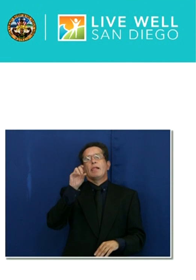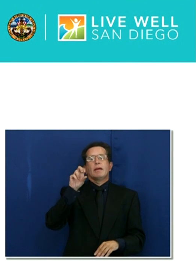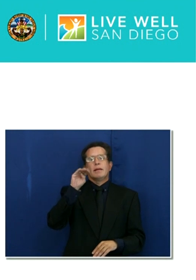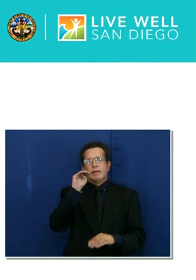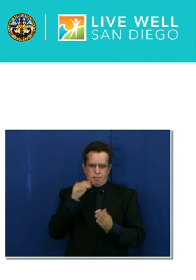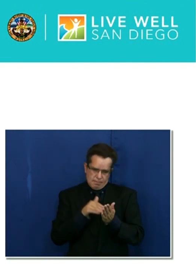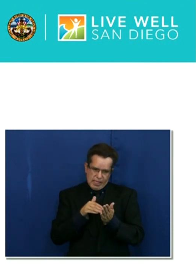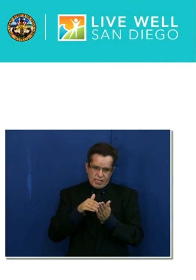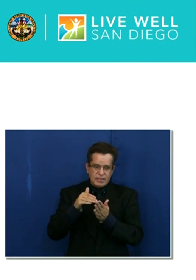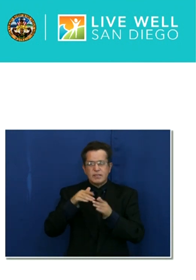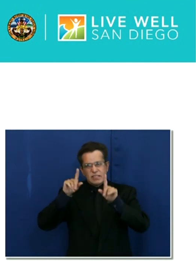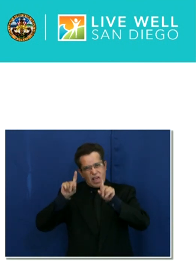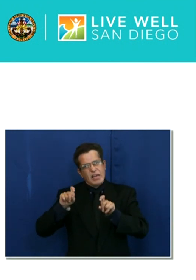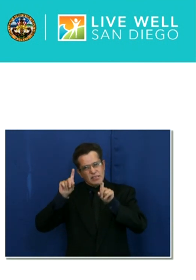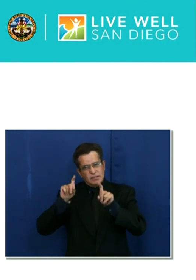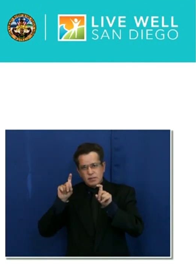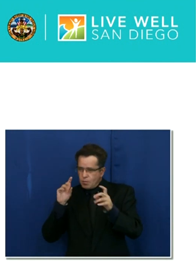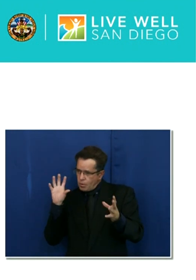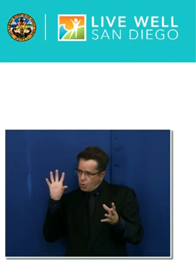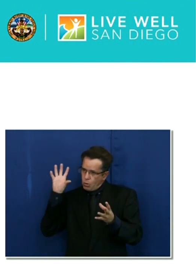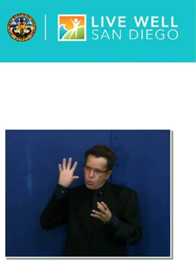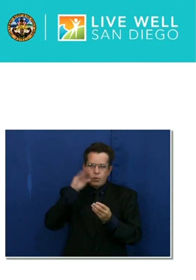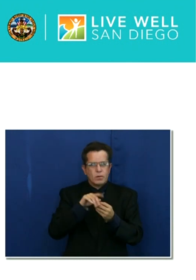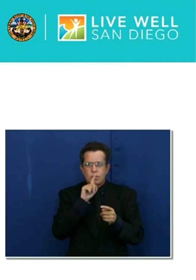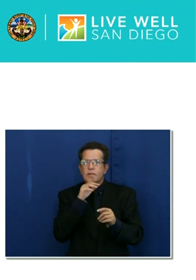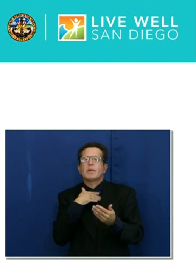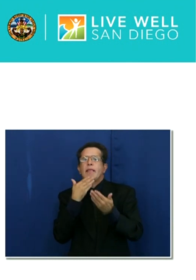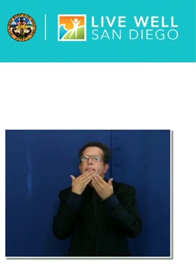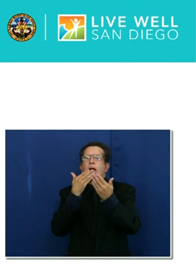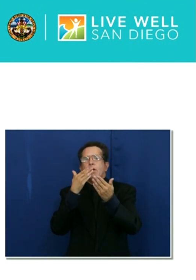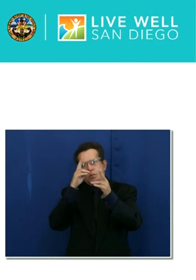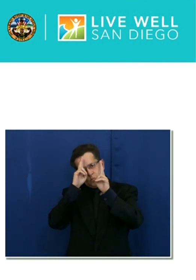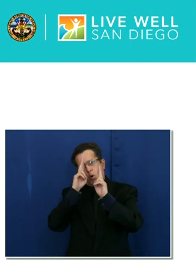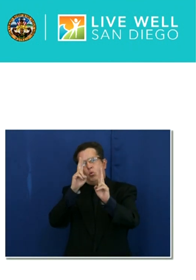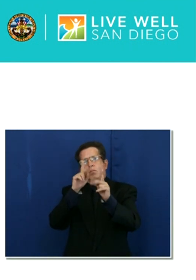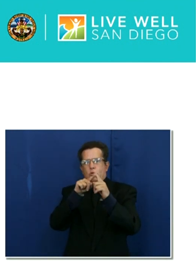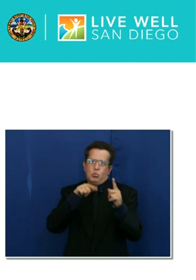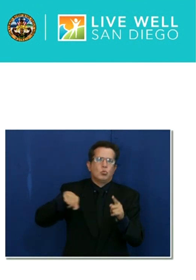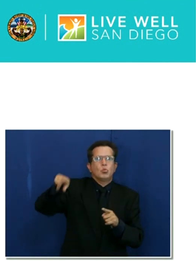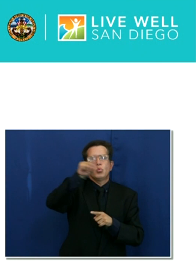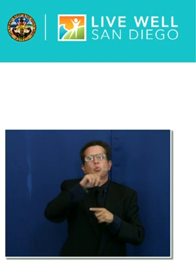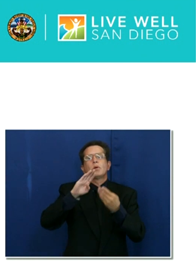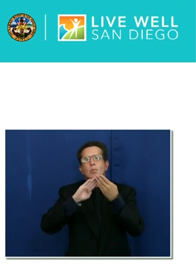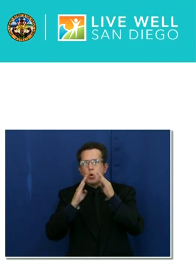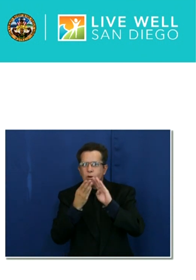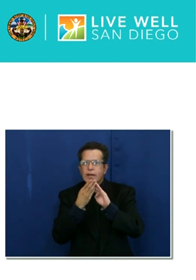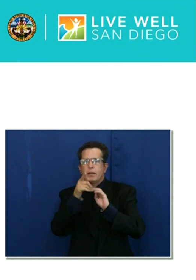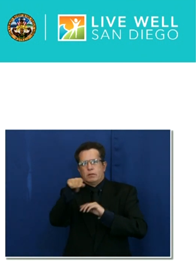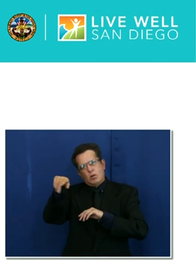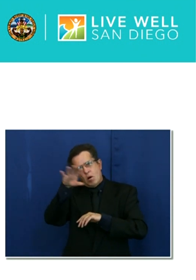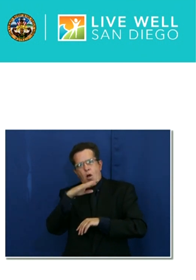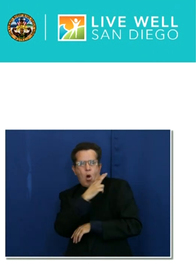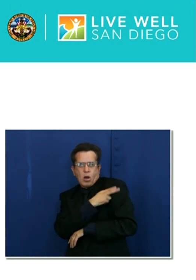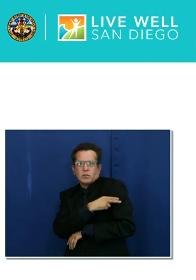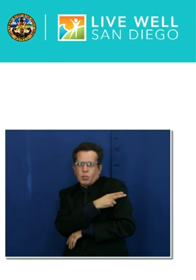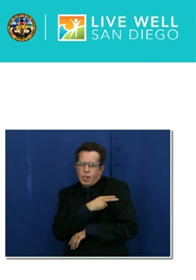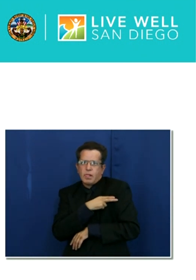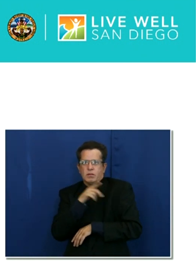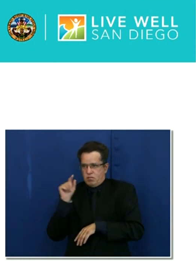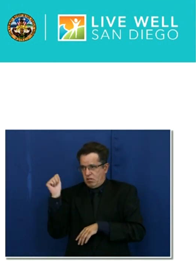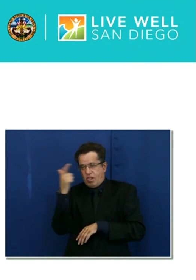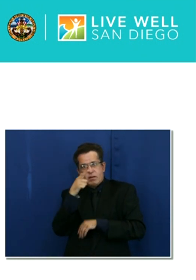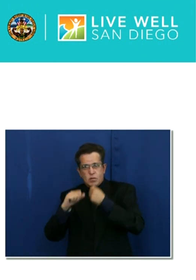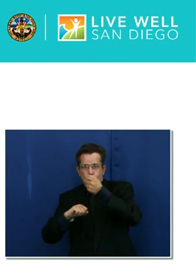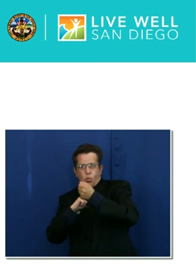to acknowledge a great thank you to all of our community partners, our hospitals and community clinics that are conducting